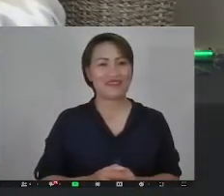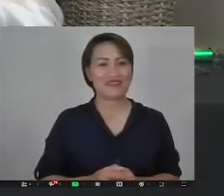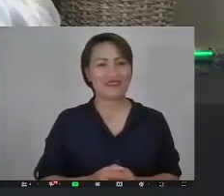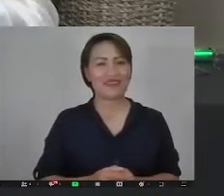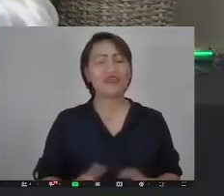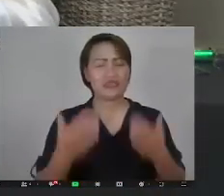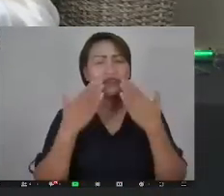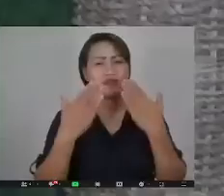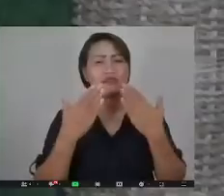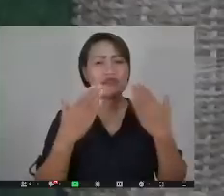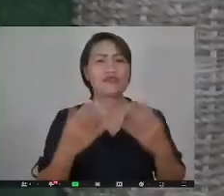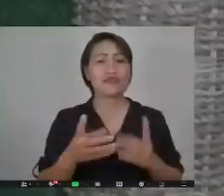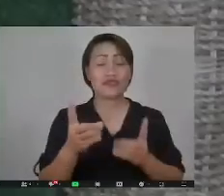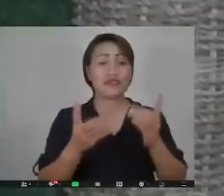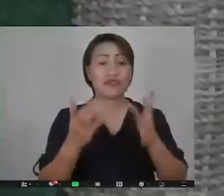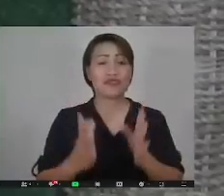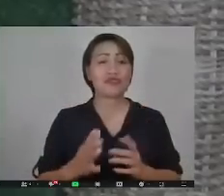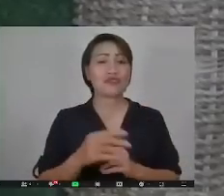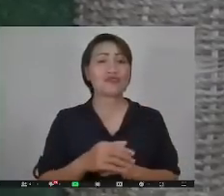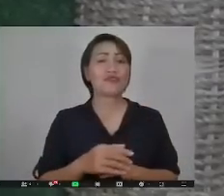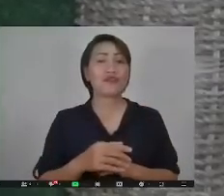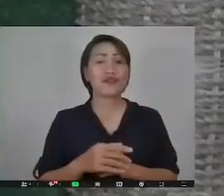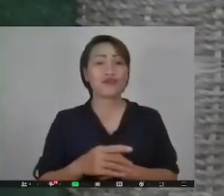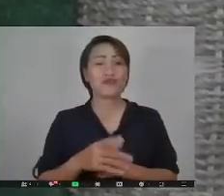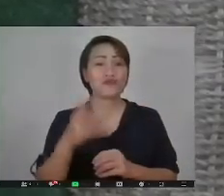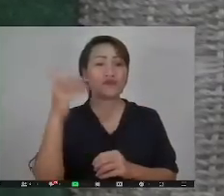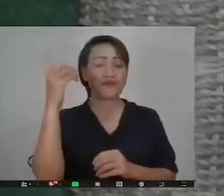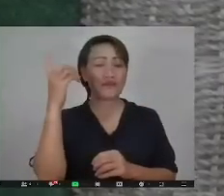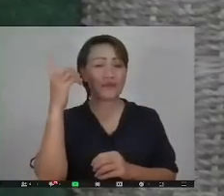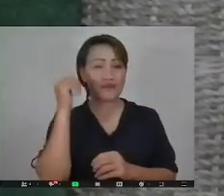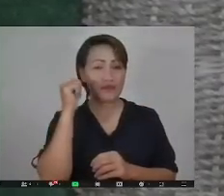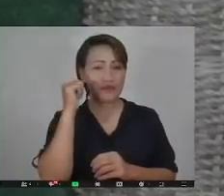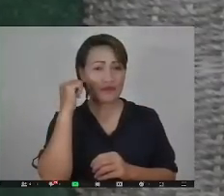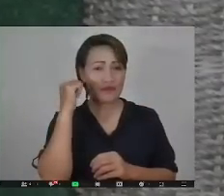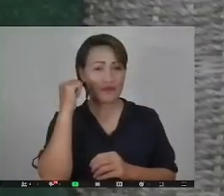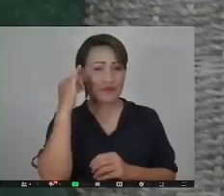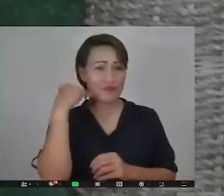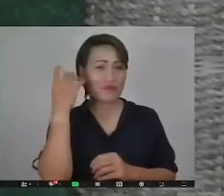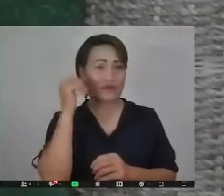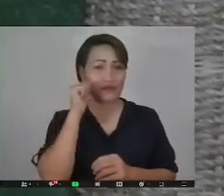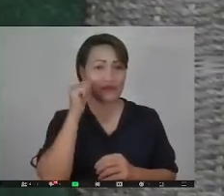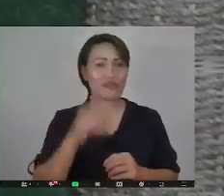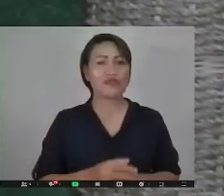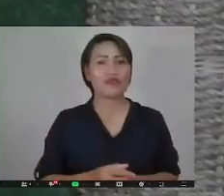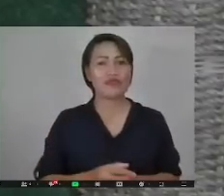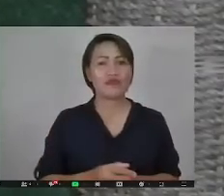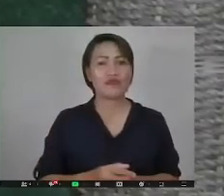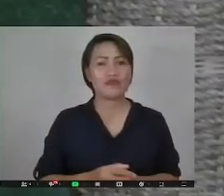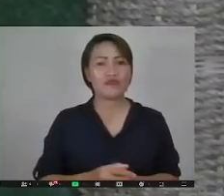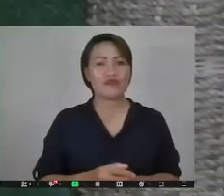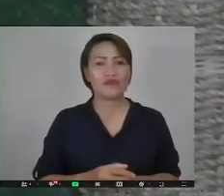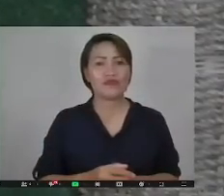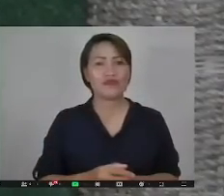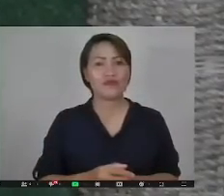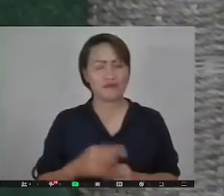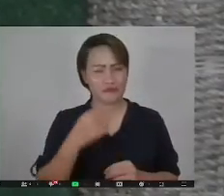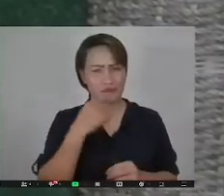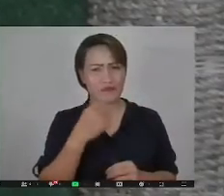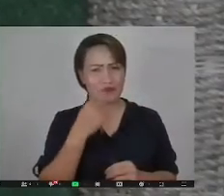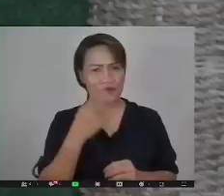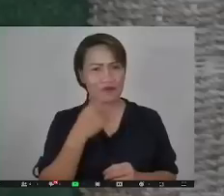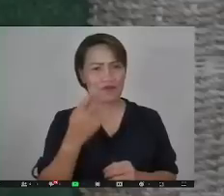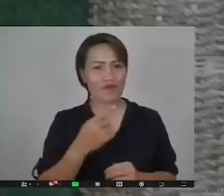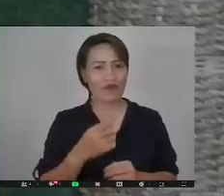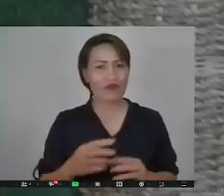Andaya. One thing that I got from her keynote speech is the one that she highlighted, she underscored